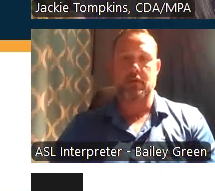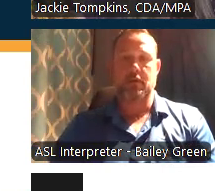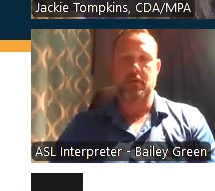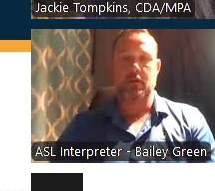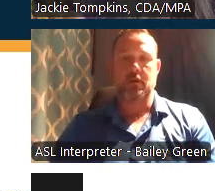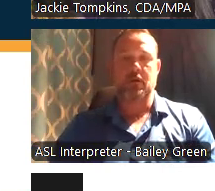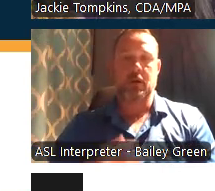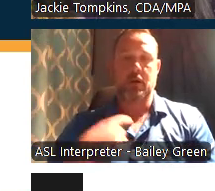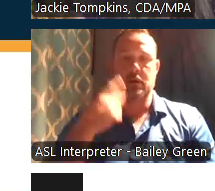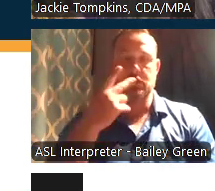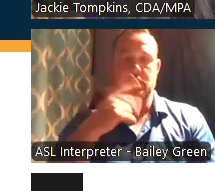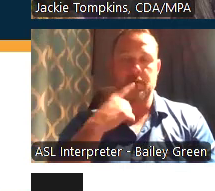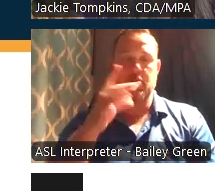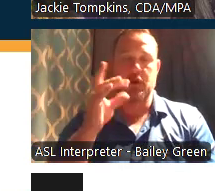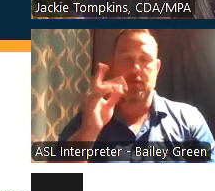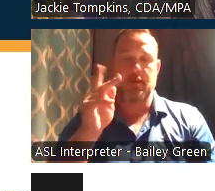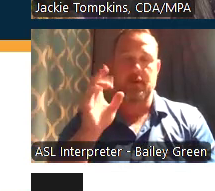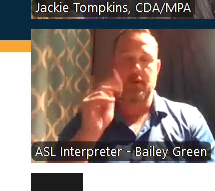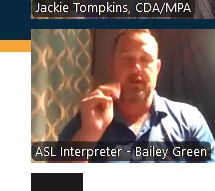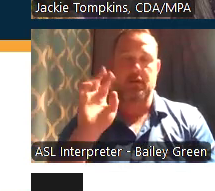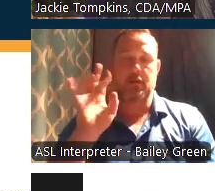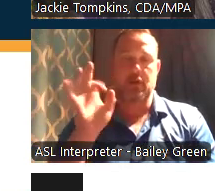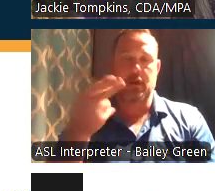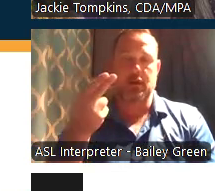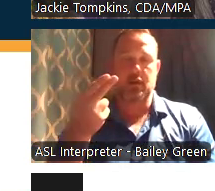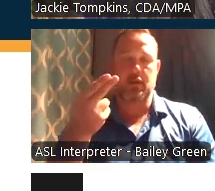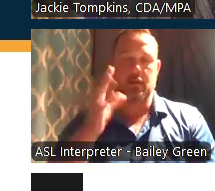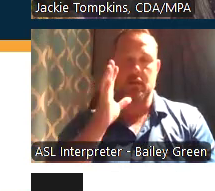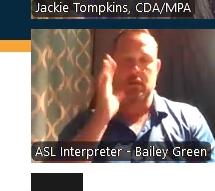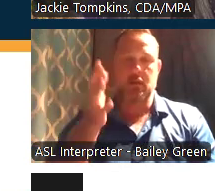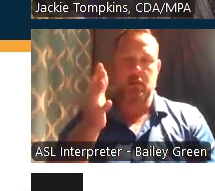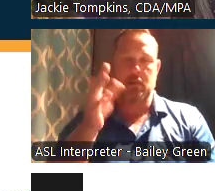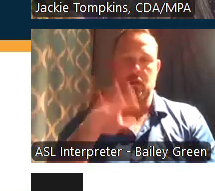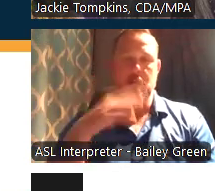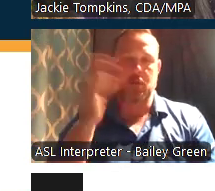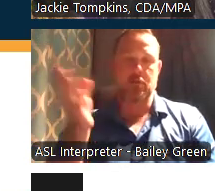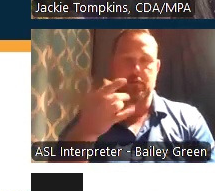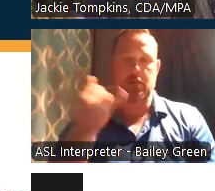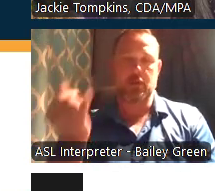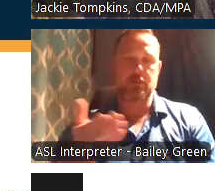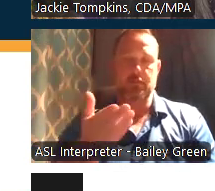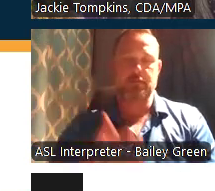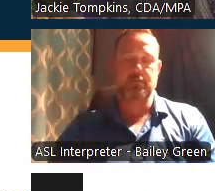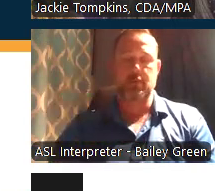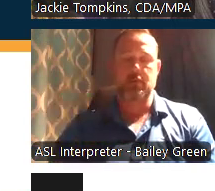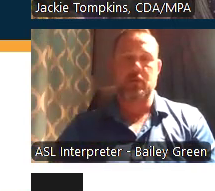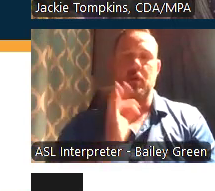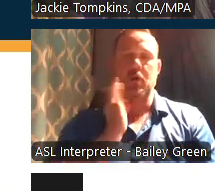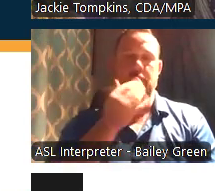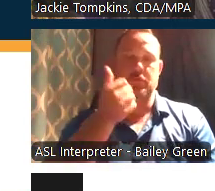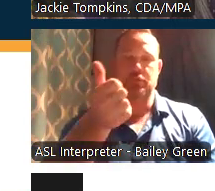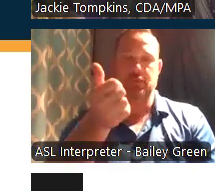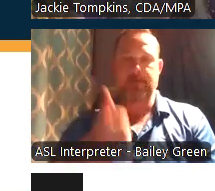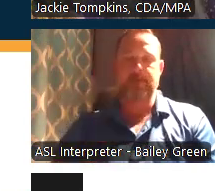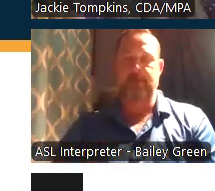I see a public comment coming from Kevin Rath. I'm going to open up your line, Kevin. You'll need to unmute yourself